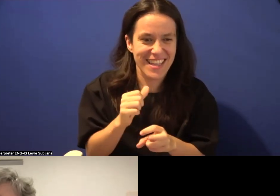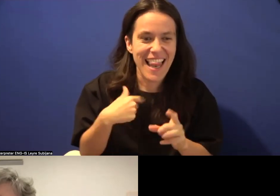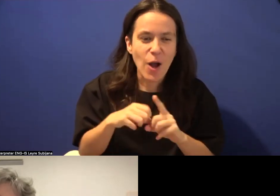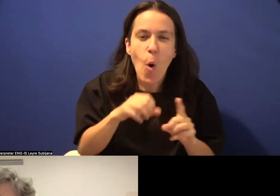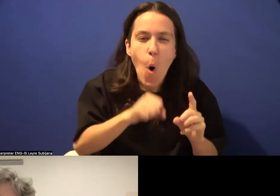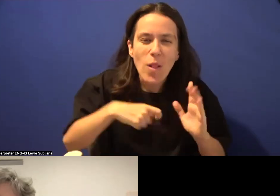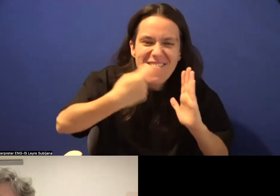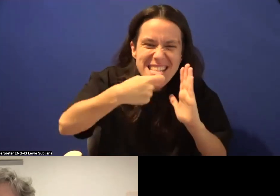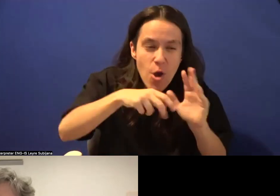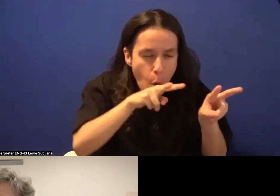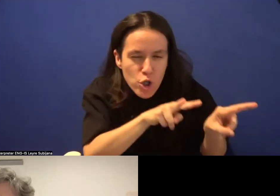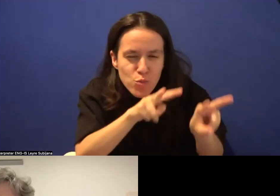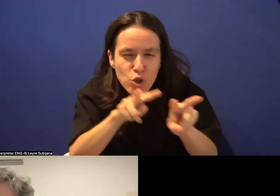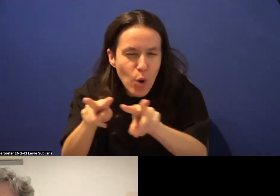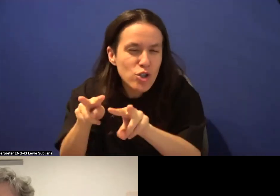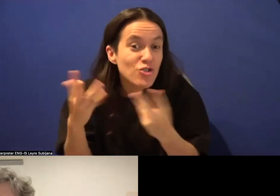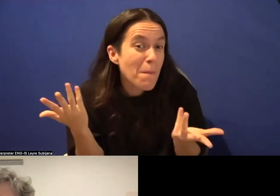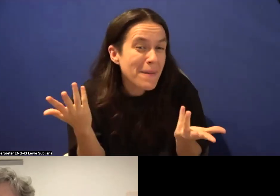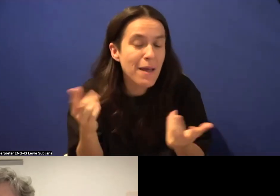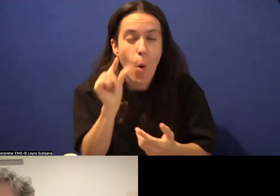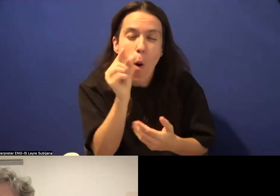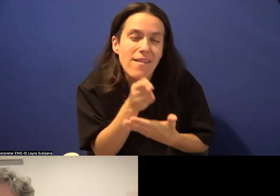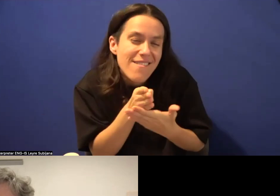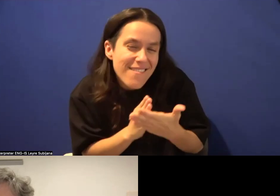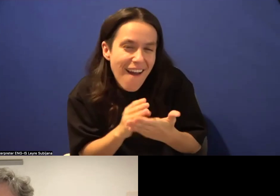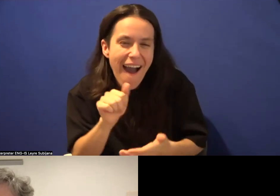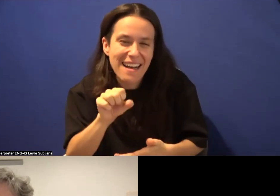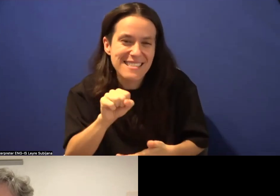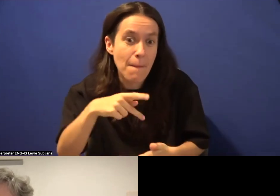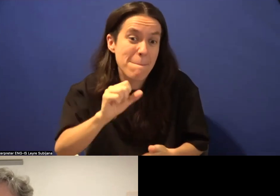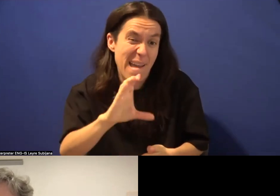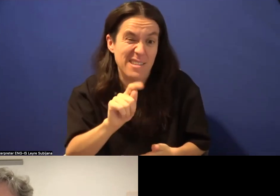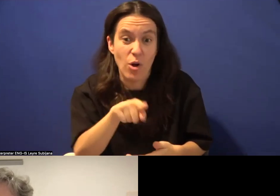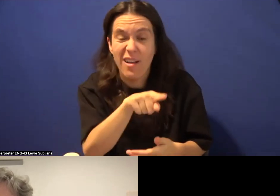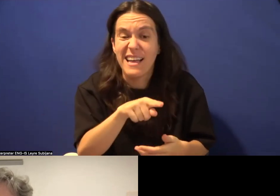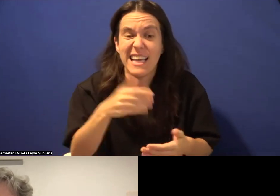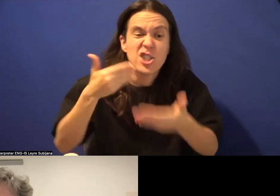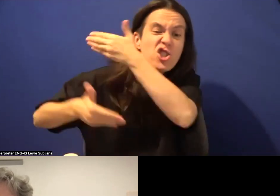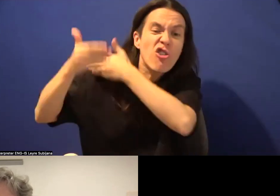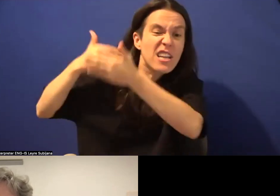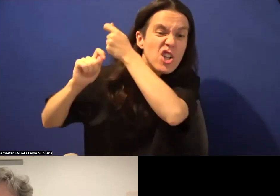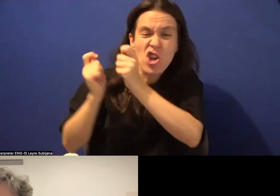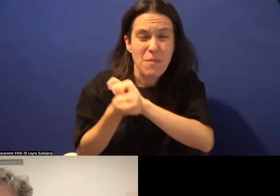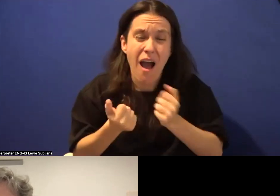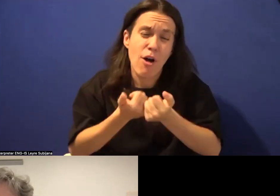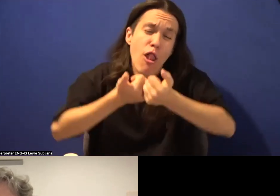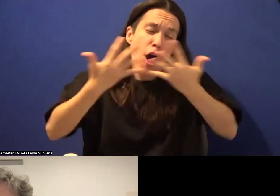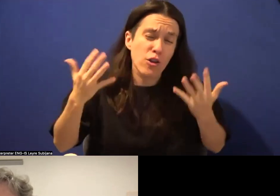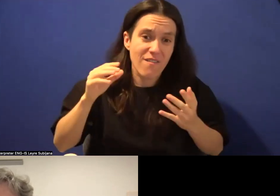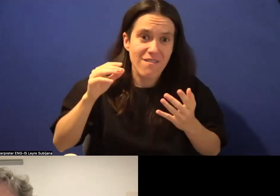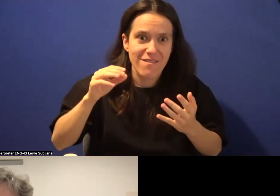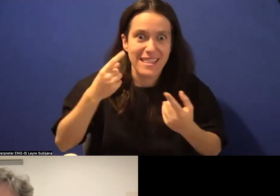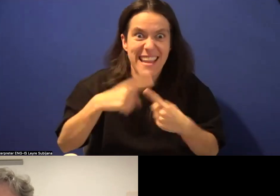it's one aspect, right? So in terms of historical change, so you have lots of factors that can